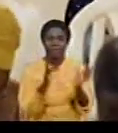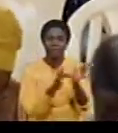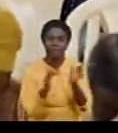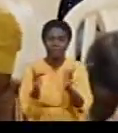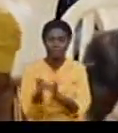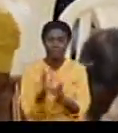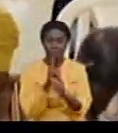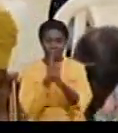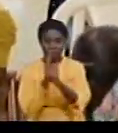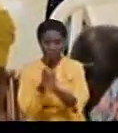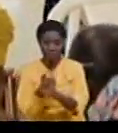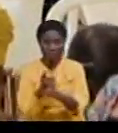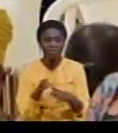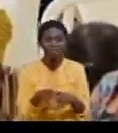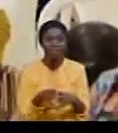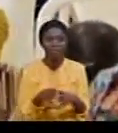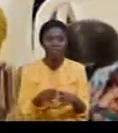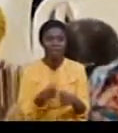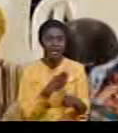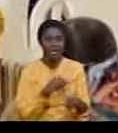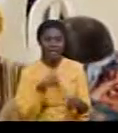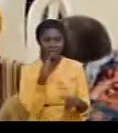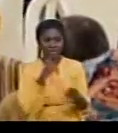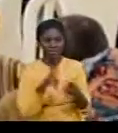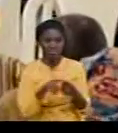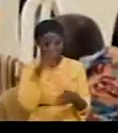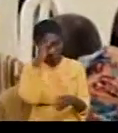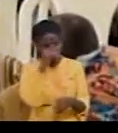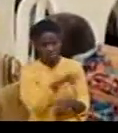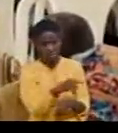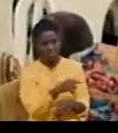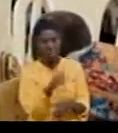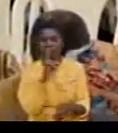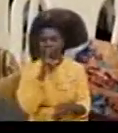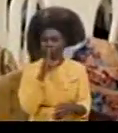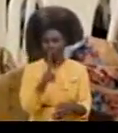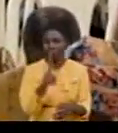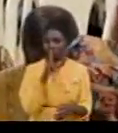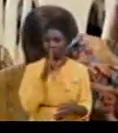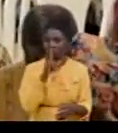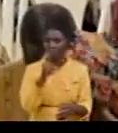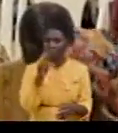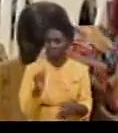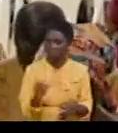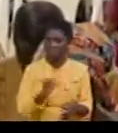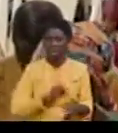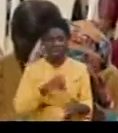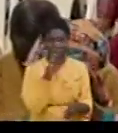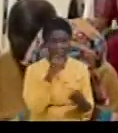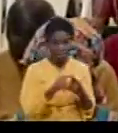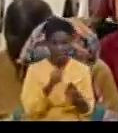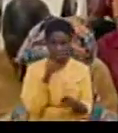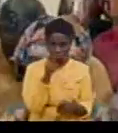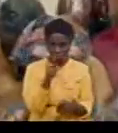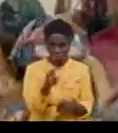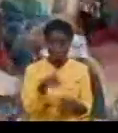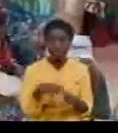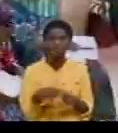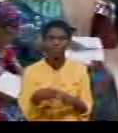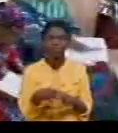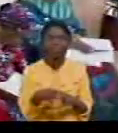Jesus answered and said unto him, verily, verily, I say unto